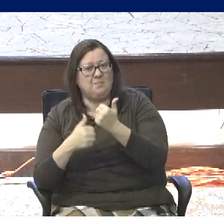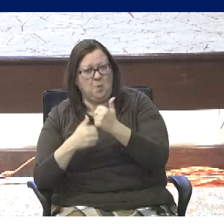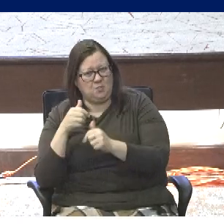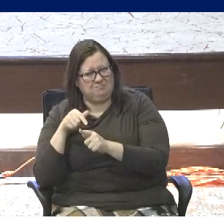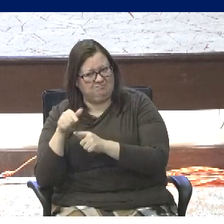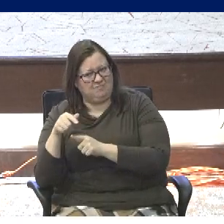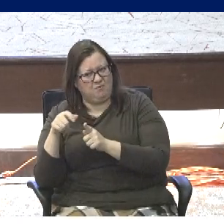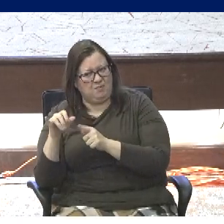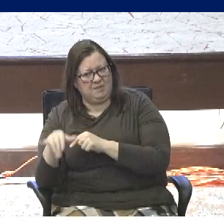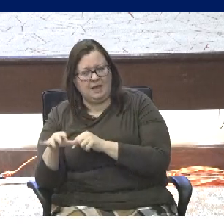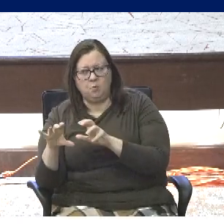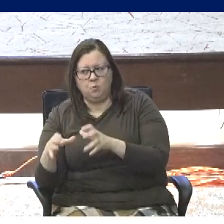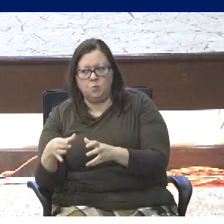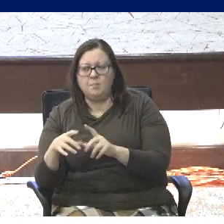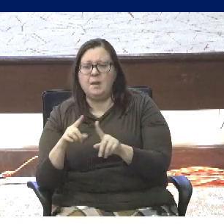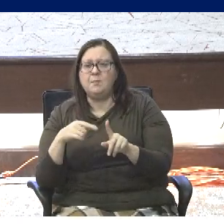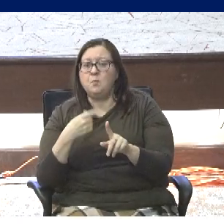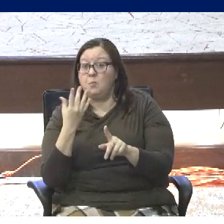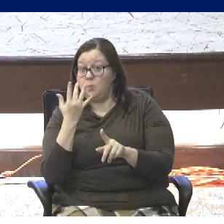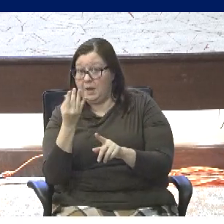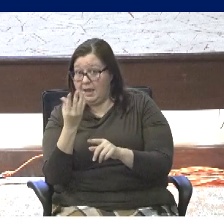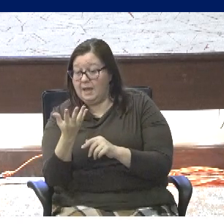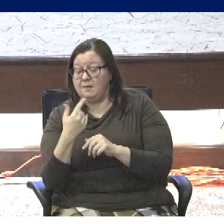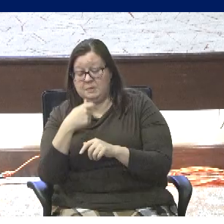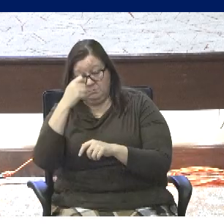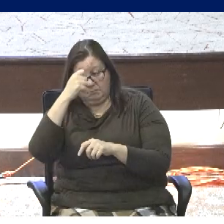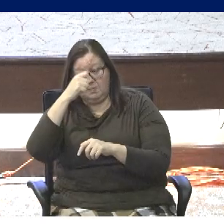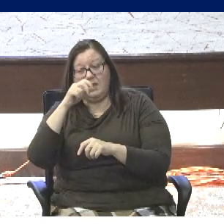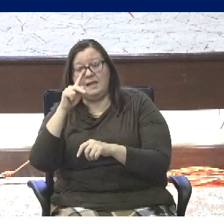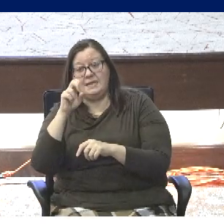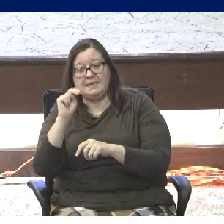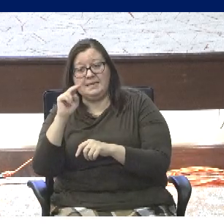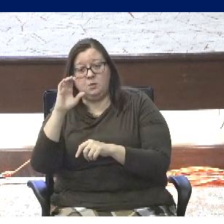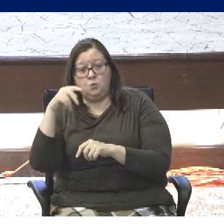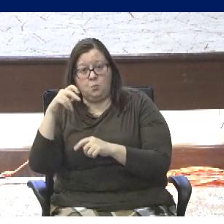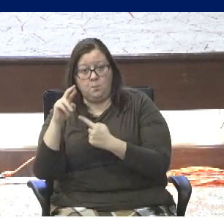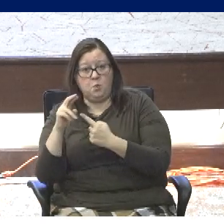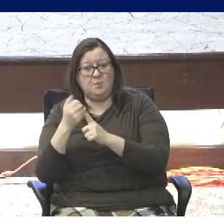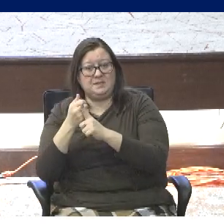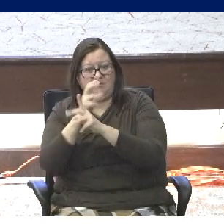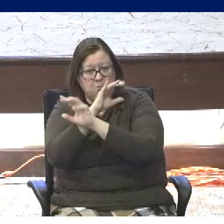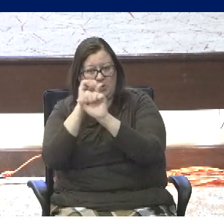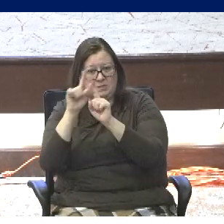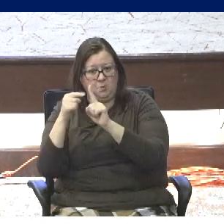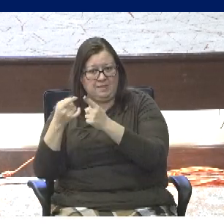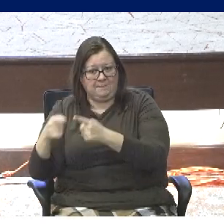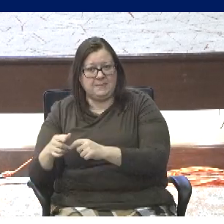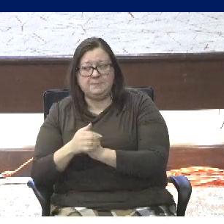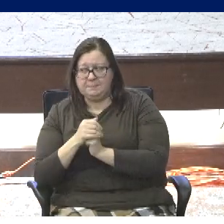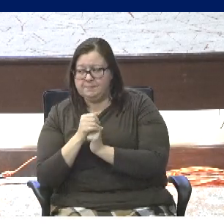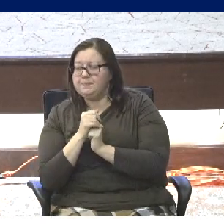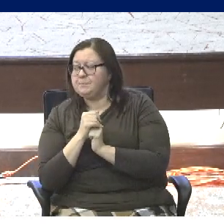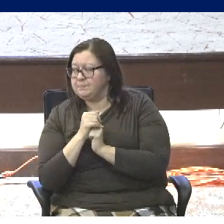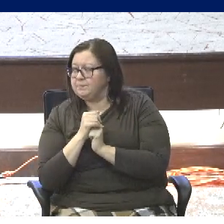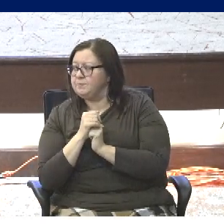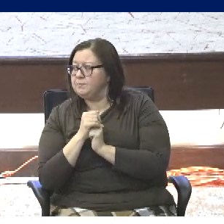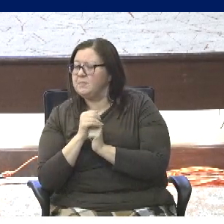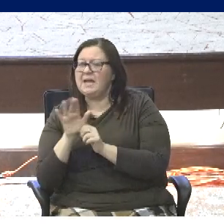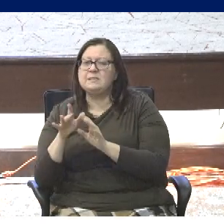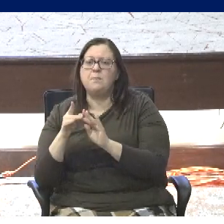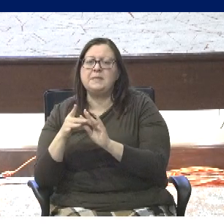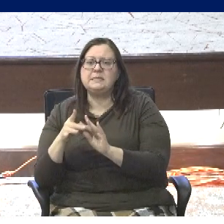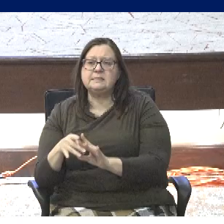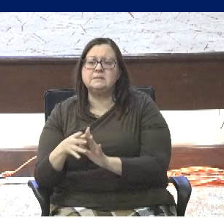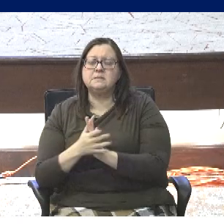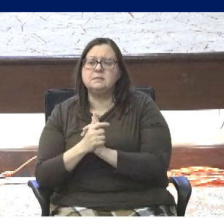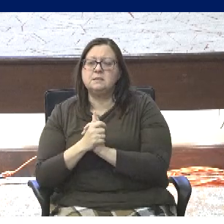all, my hat goes off to Ken Cooper. He was the president when this was going on, and comments,